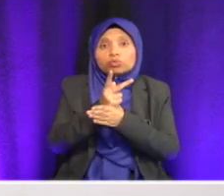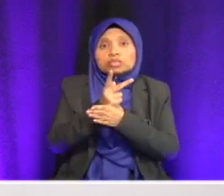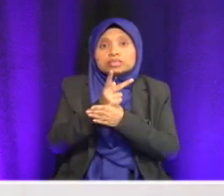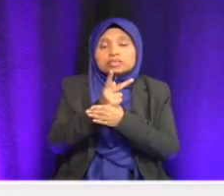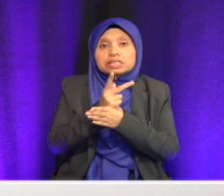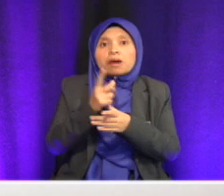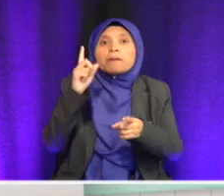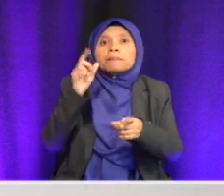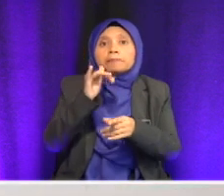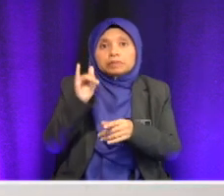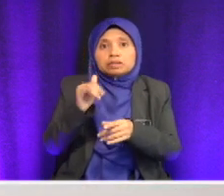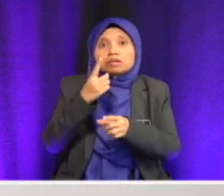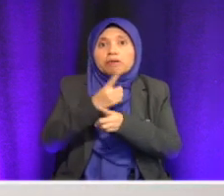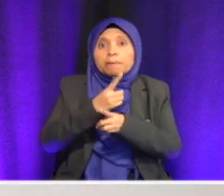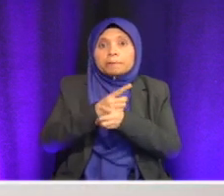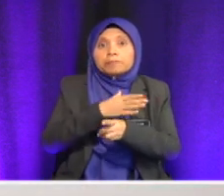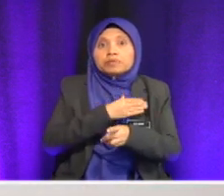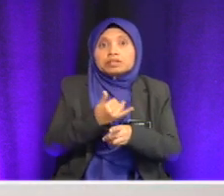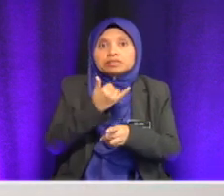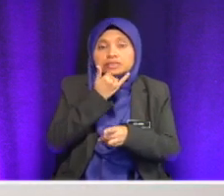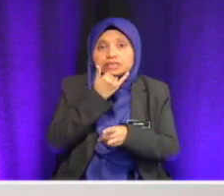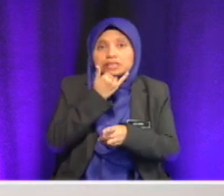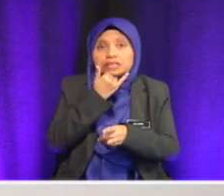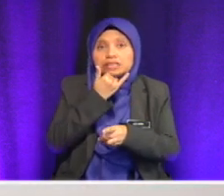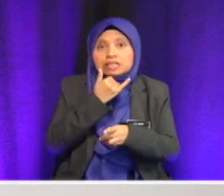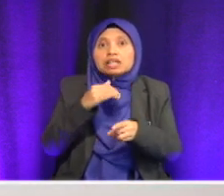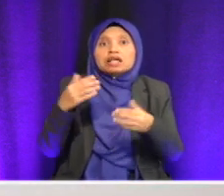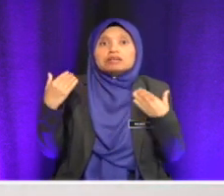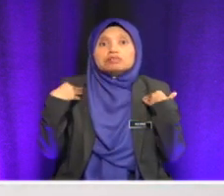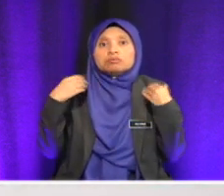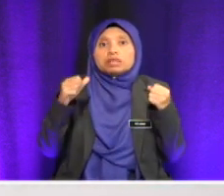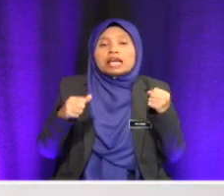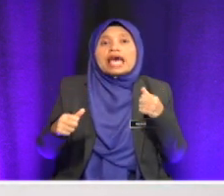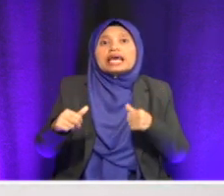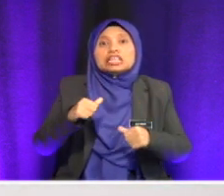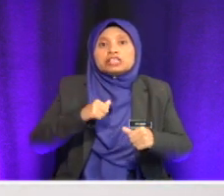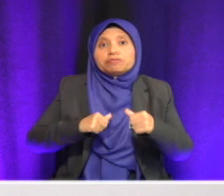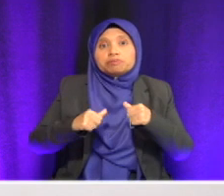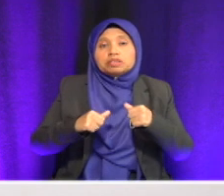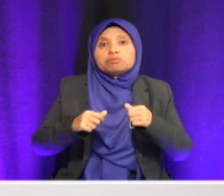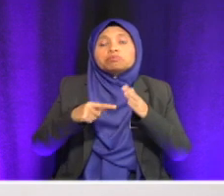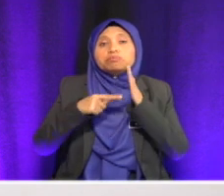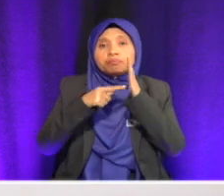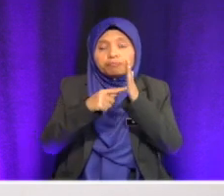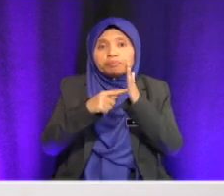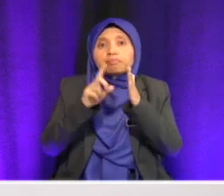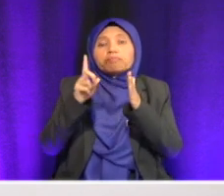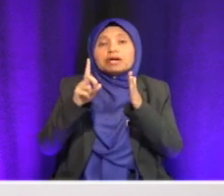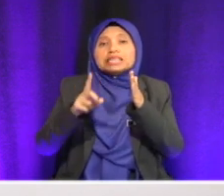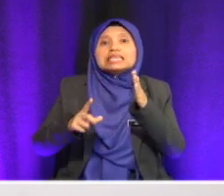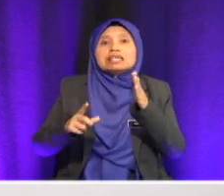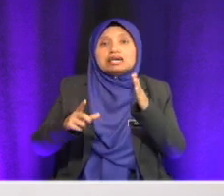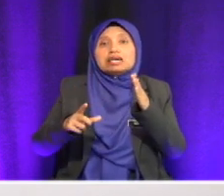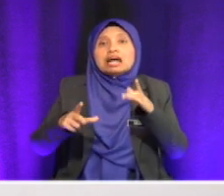wrong. We also can justify whether our action or behavior is proper or